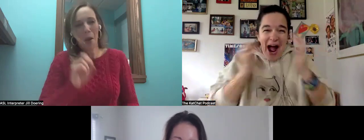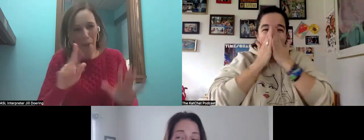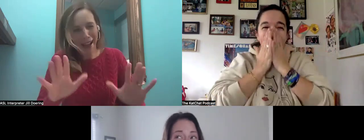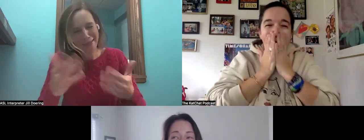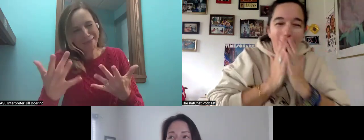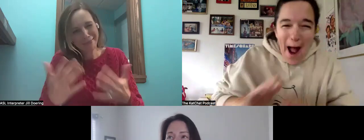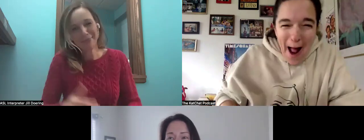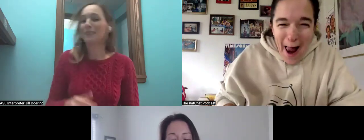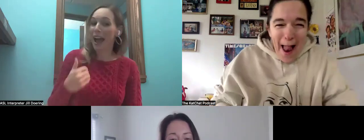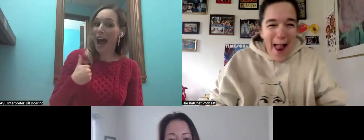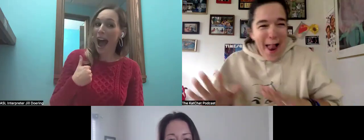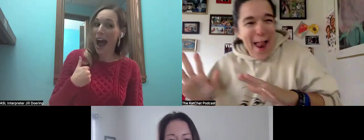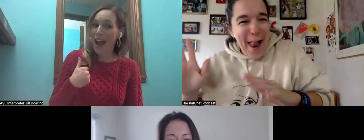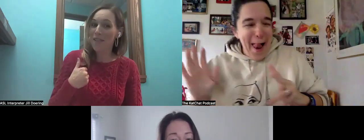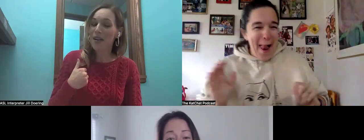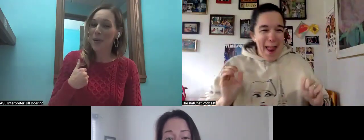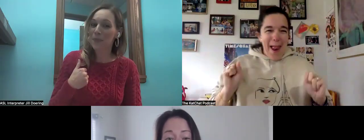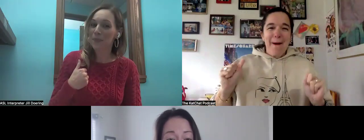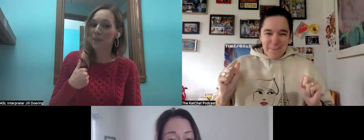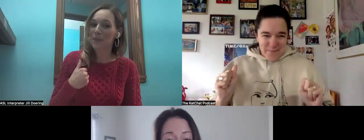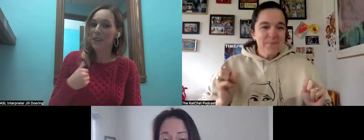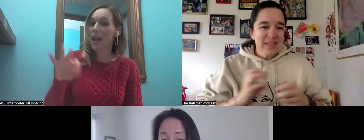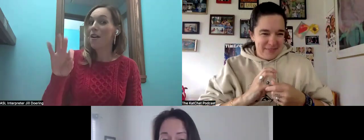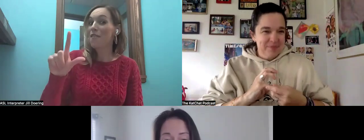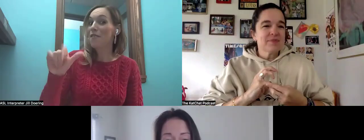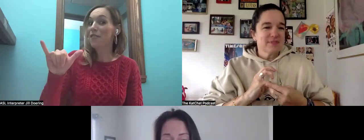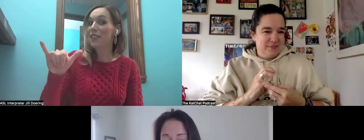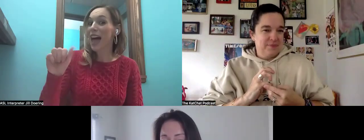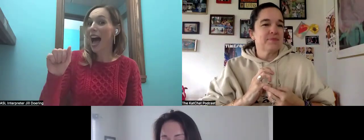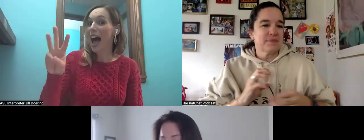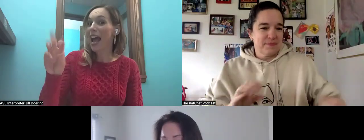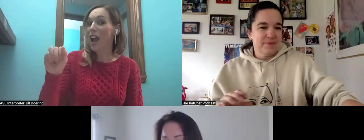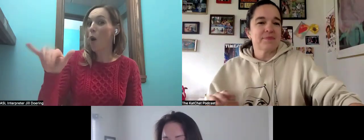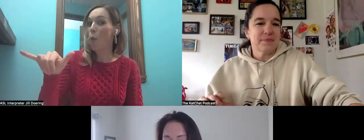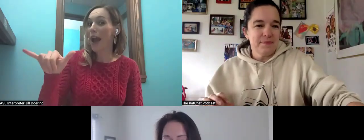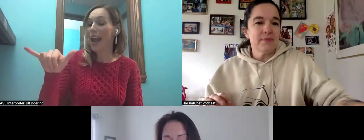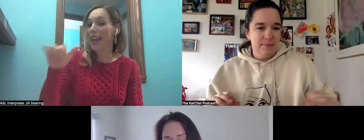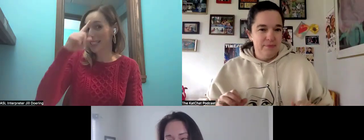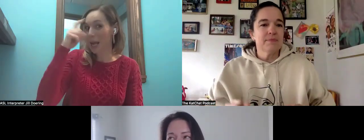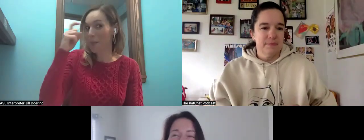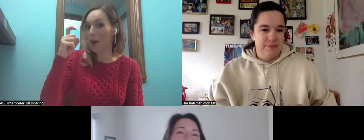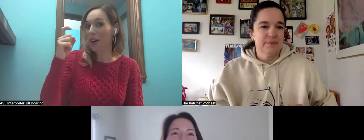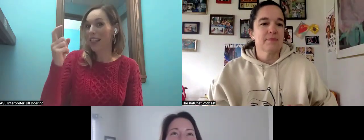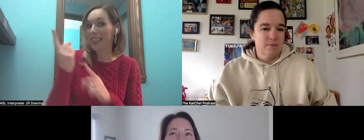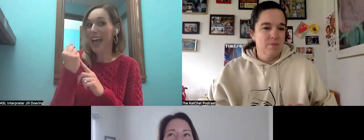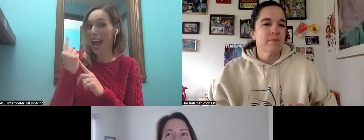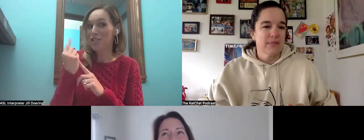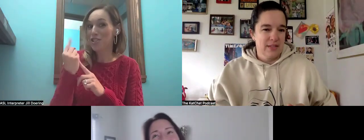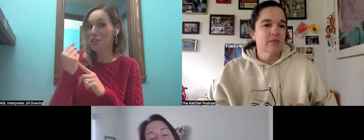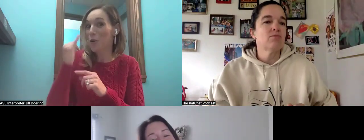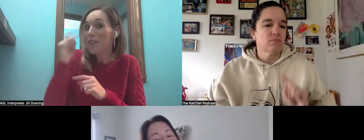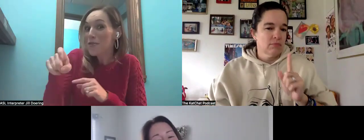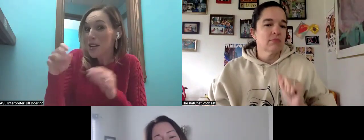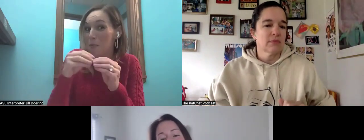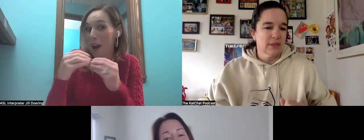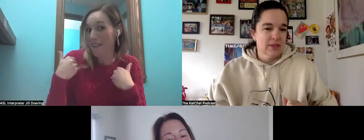Yes. I have Fly Away Summer, my last summer's Christmas book that came out last year if you need more.